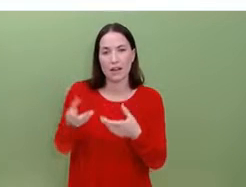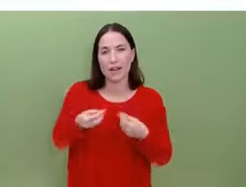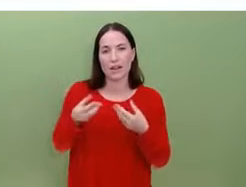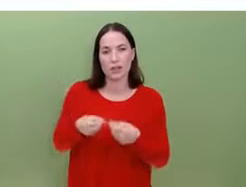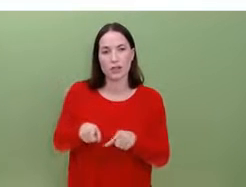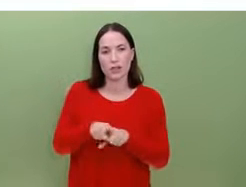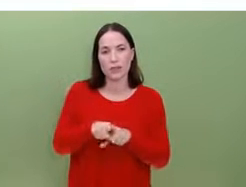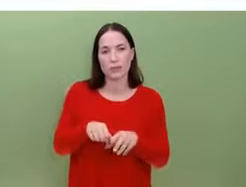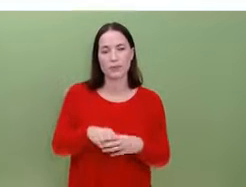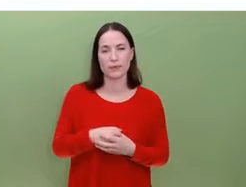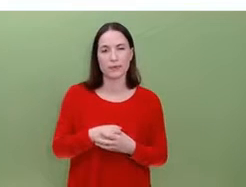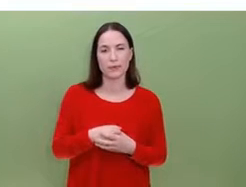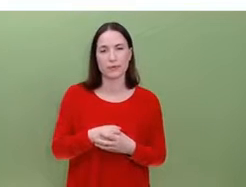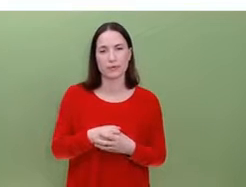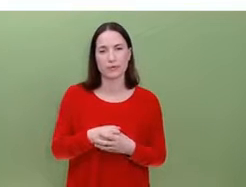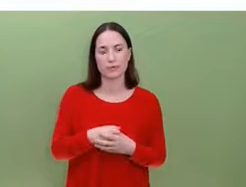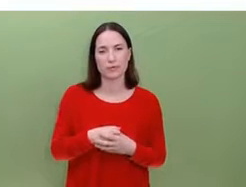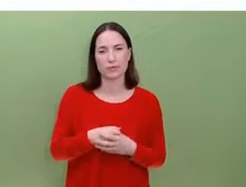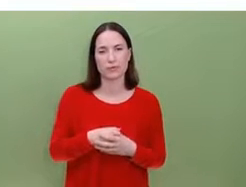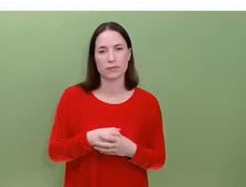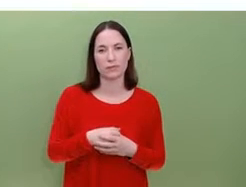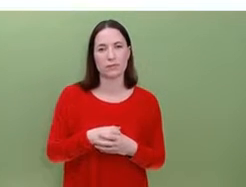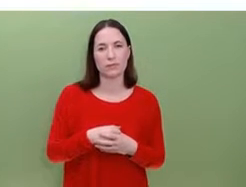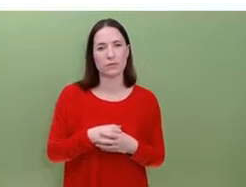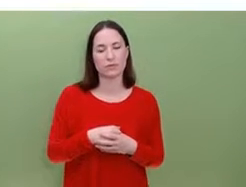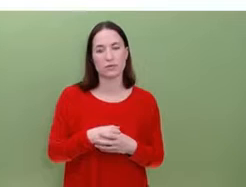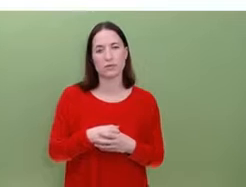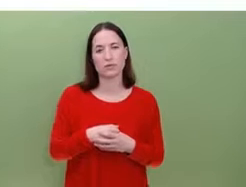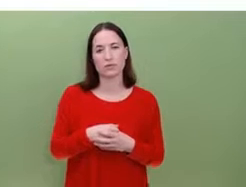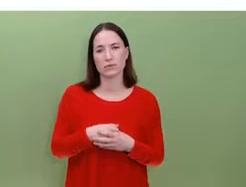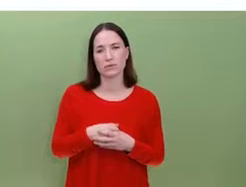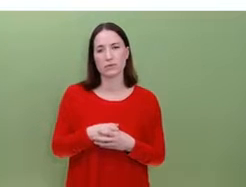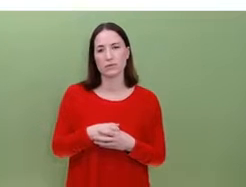broadly, what it shows is